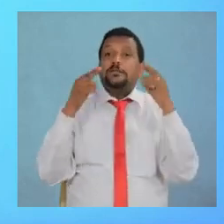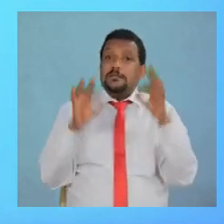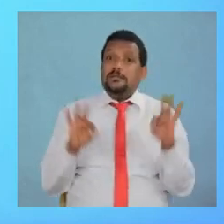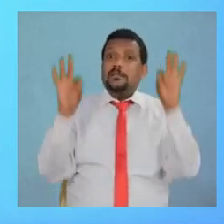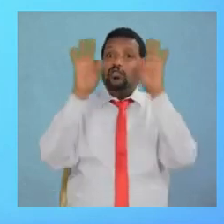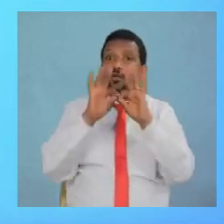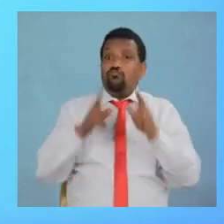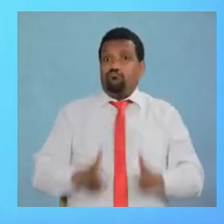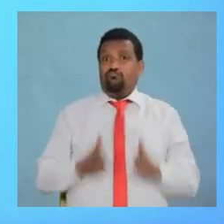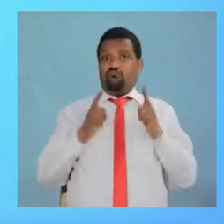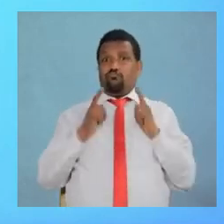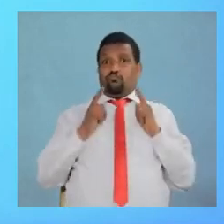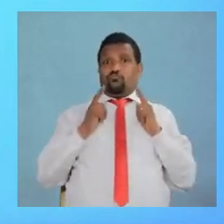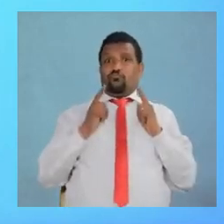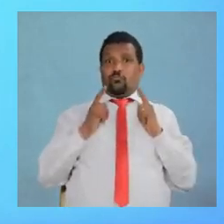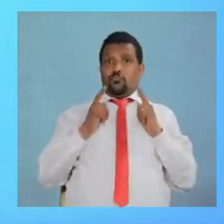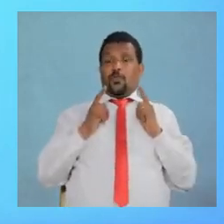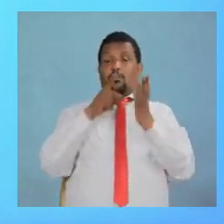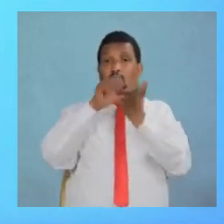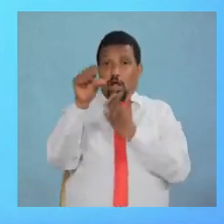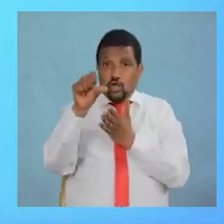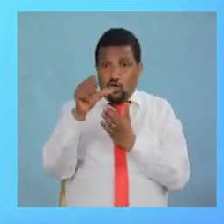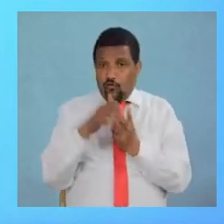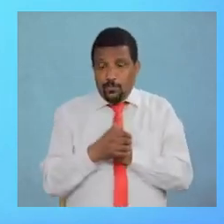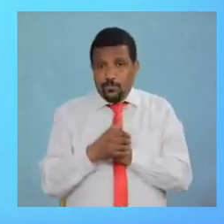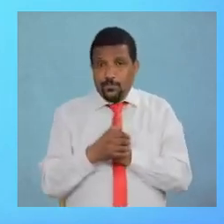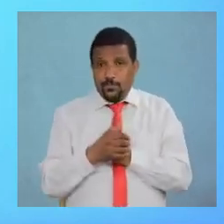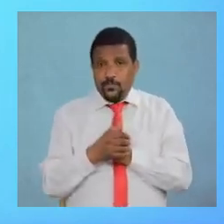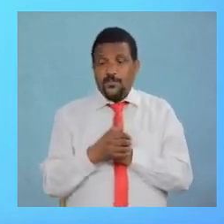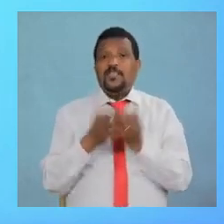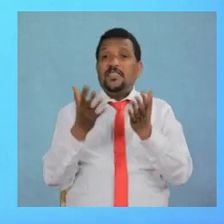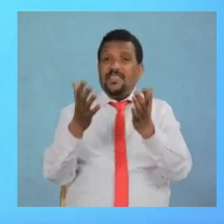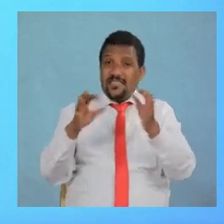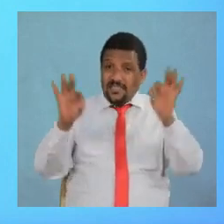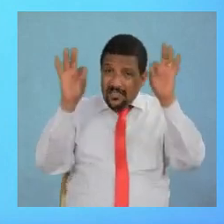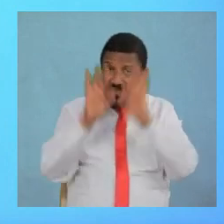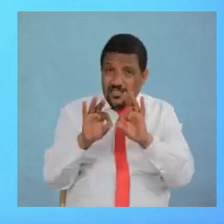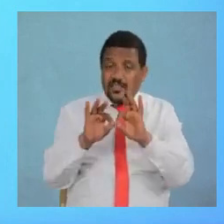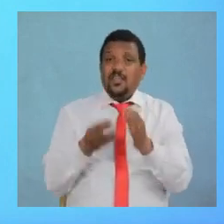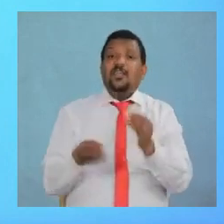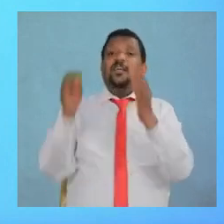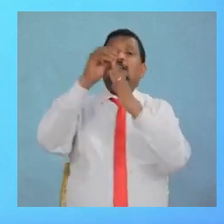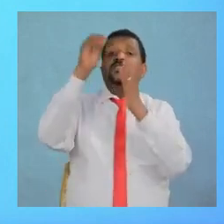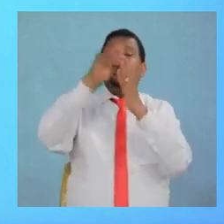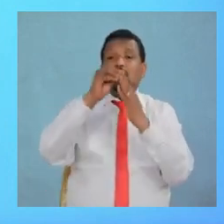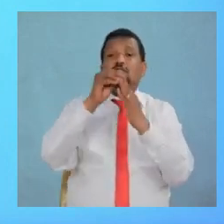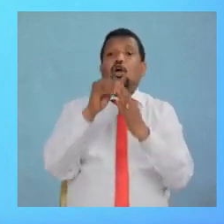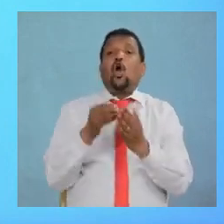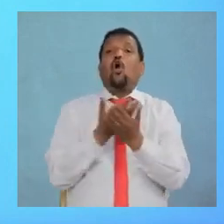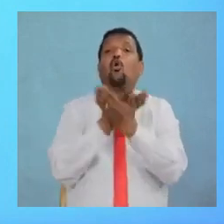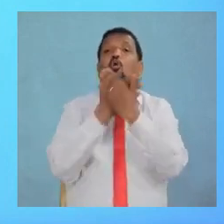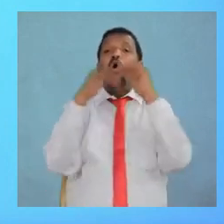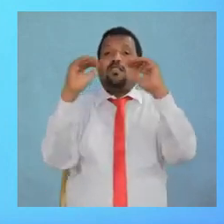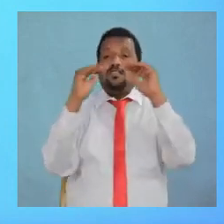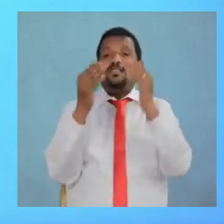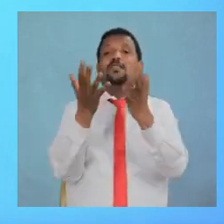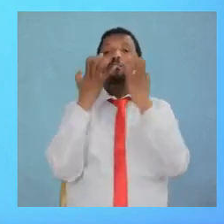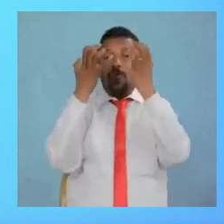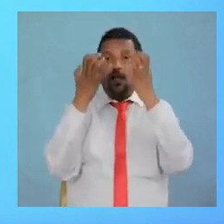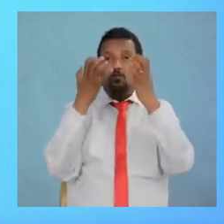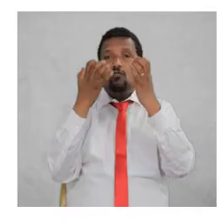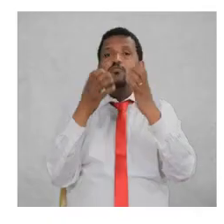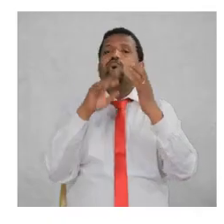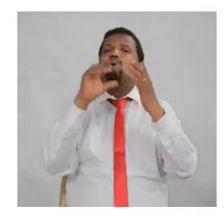for survival. As price of necessities increases, then the quantity demanded for necessities will